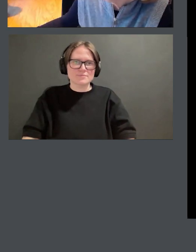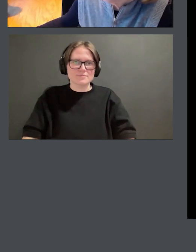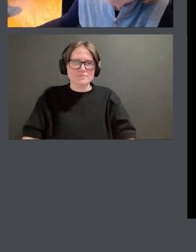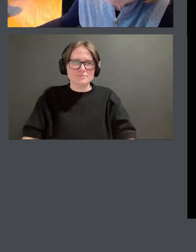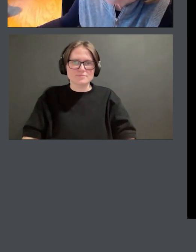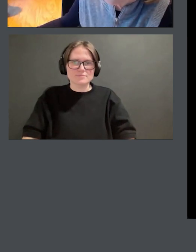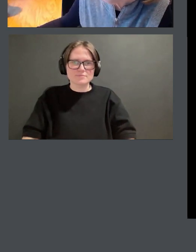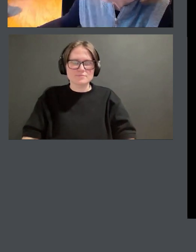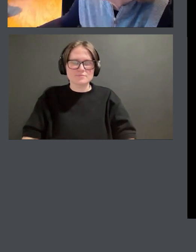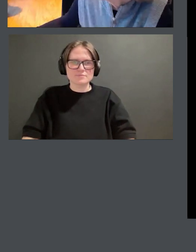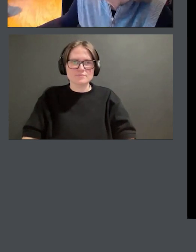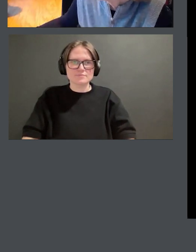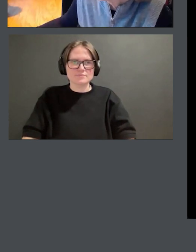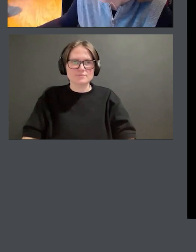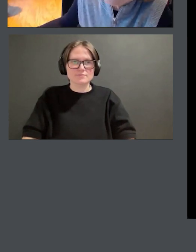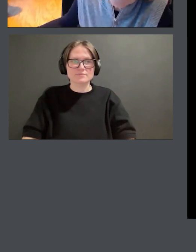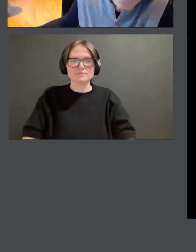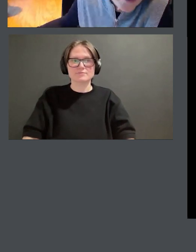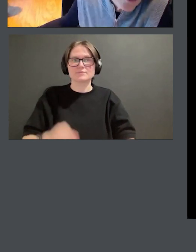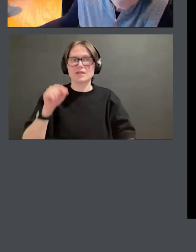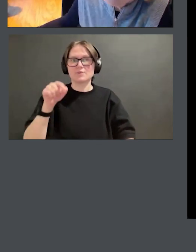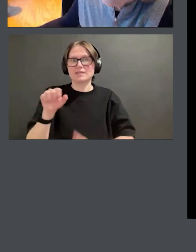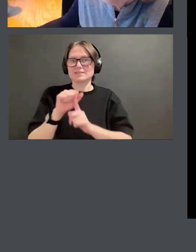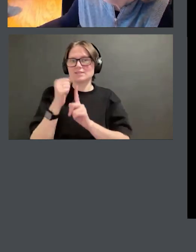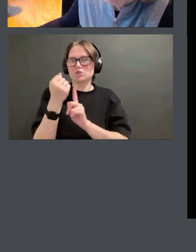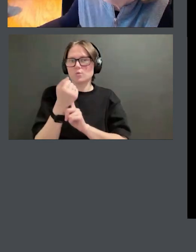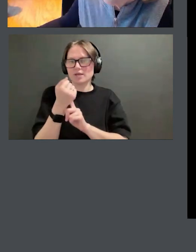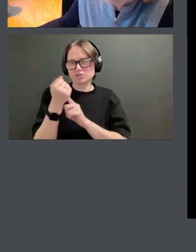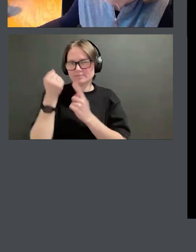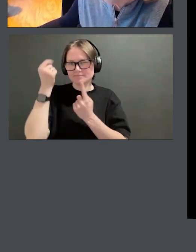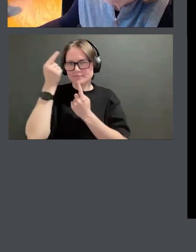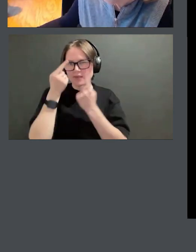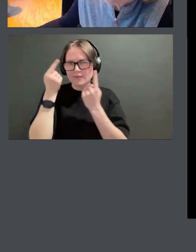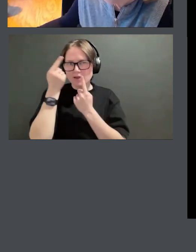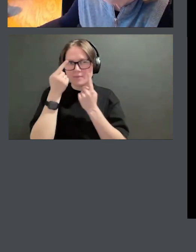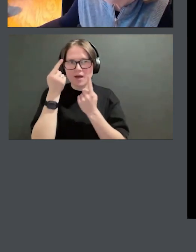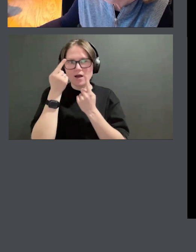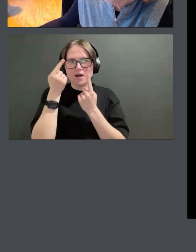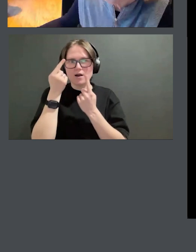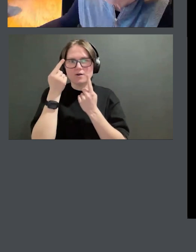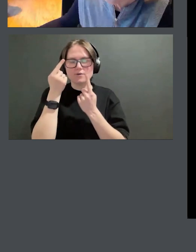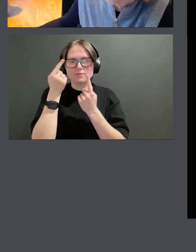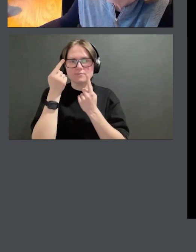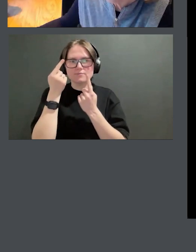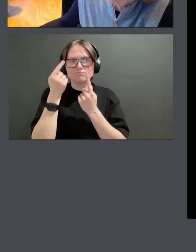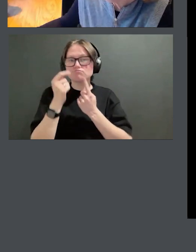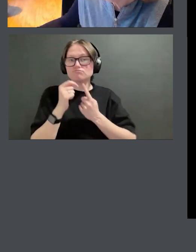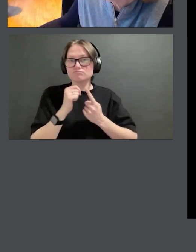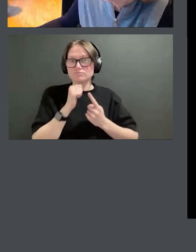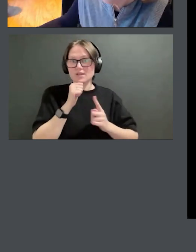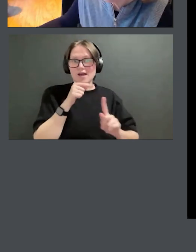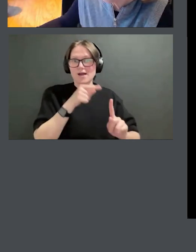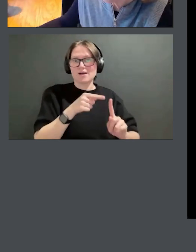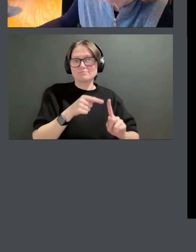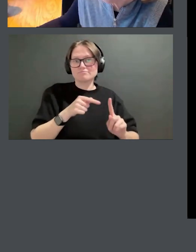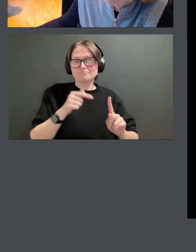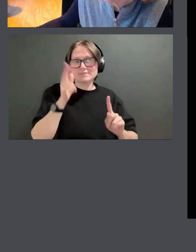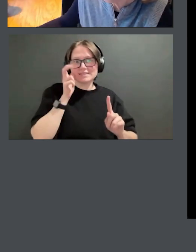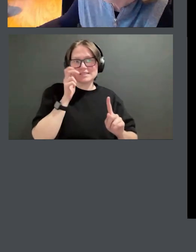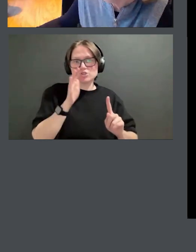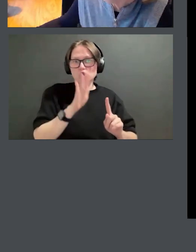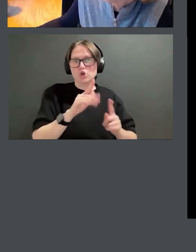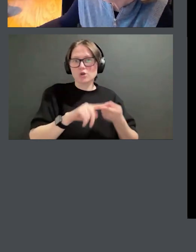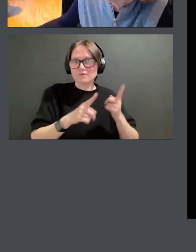Now, in this situation, let's think about not how she is listening to her little girlfriend here, but how she's